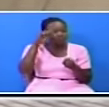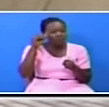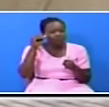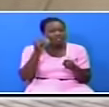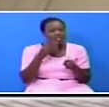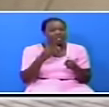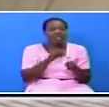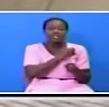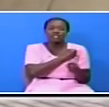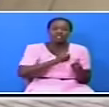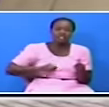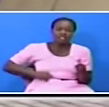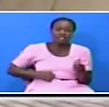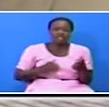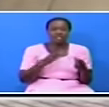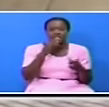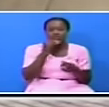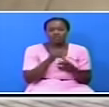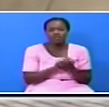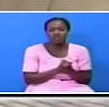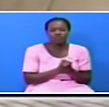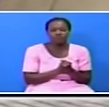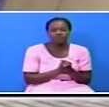Hassan Omar, who is currently speaking.